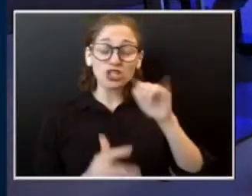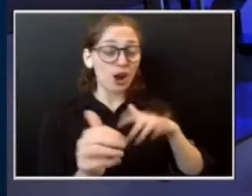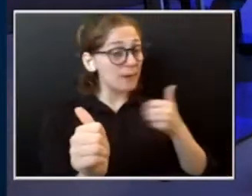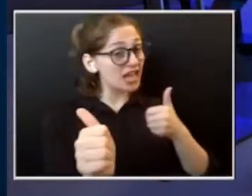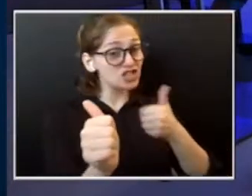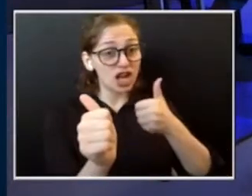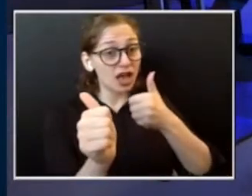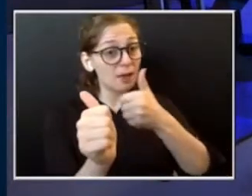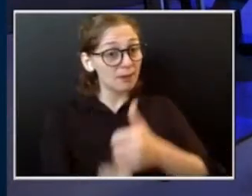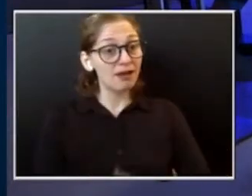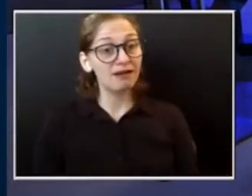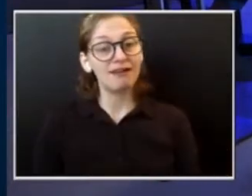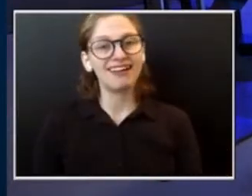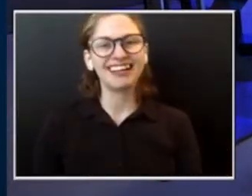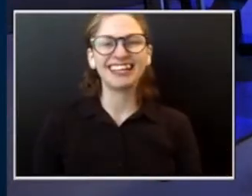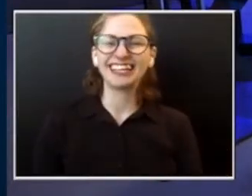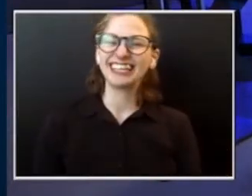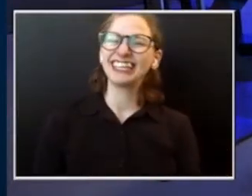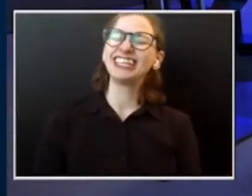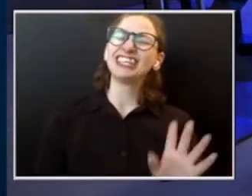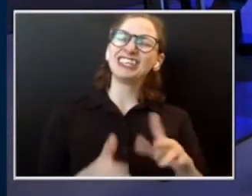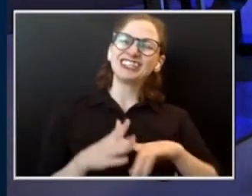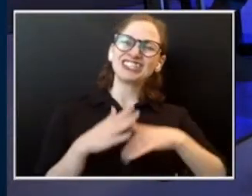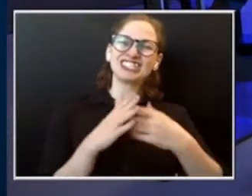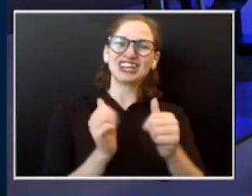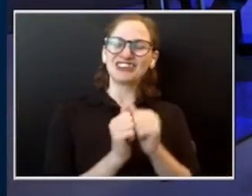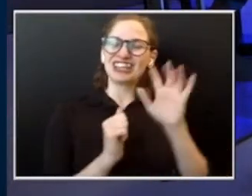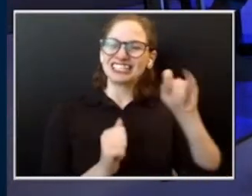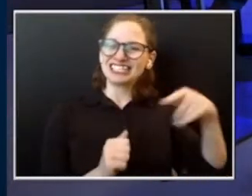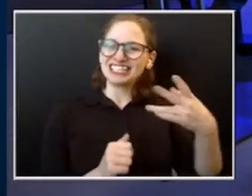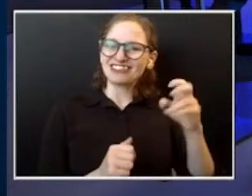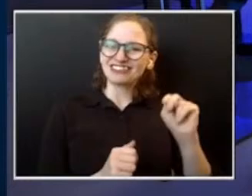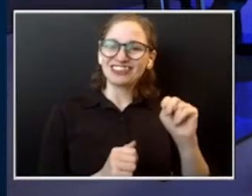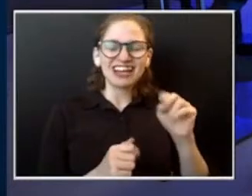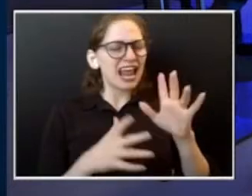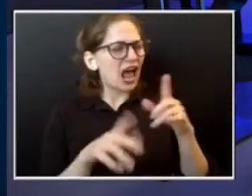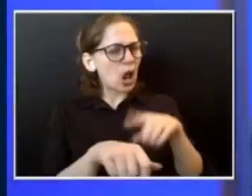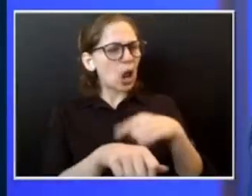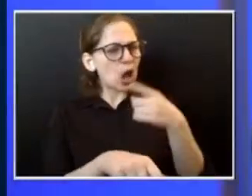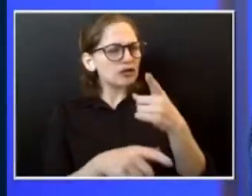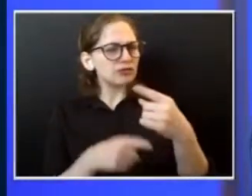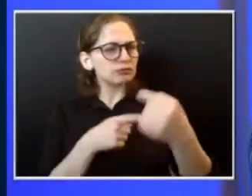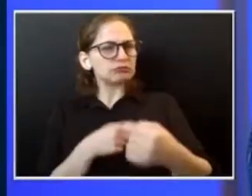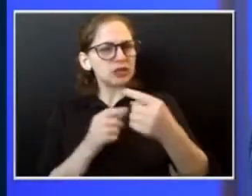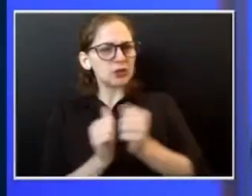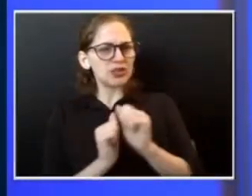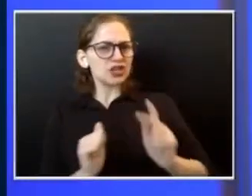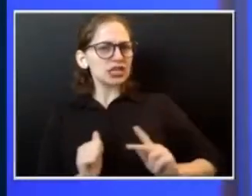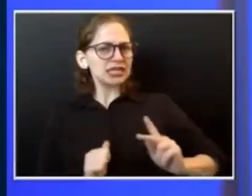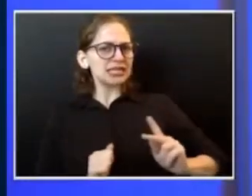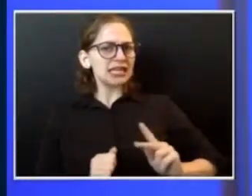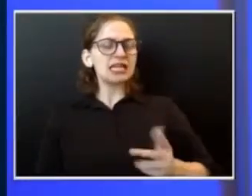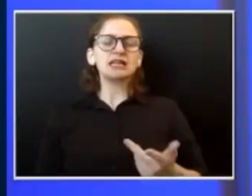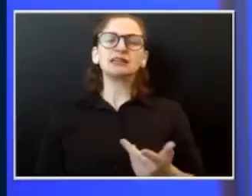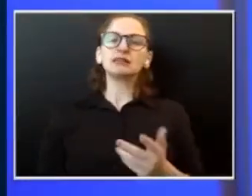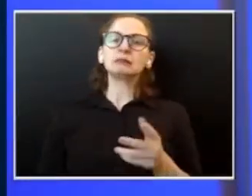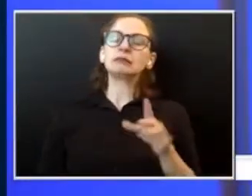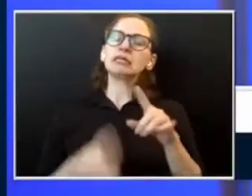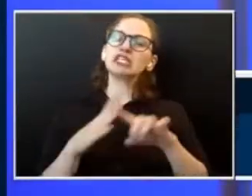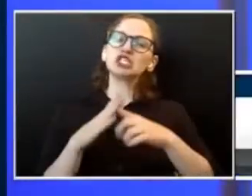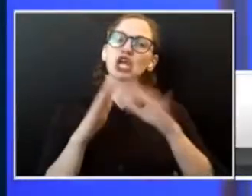Steve, let's start with you. How long have you been having kidney problems? It started about 8 years ago with renal